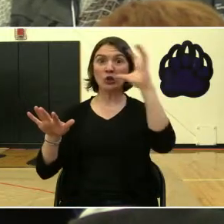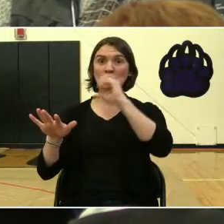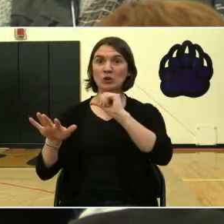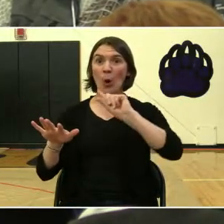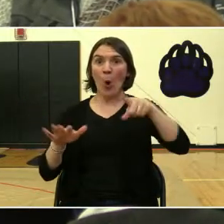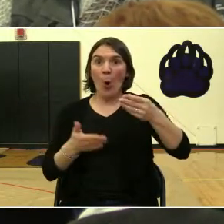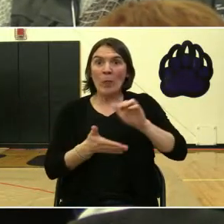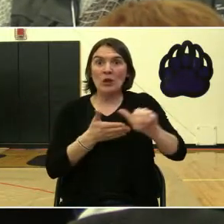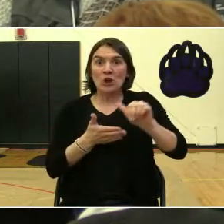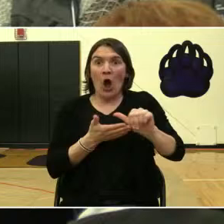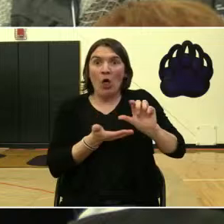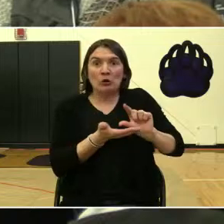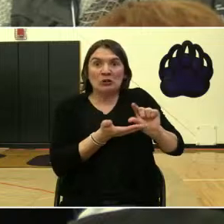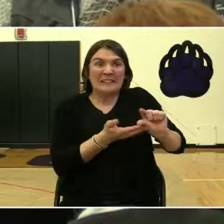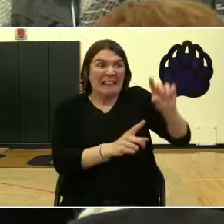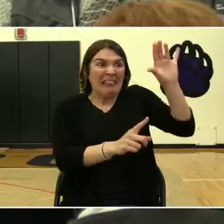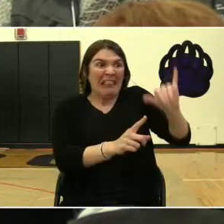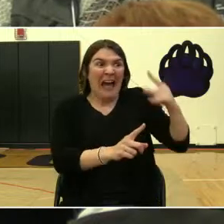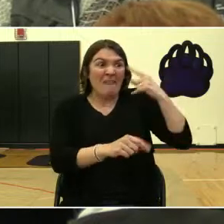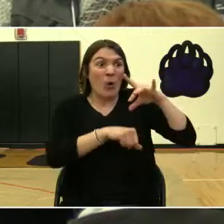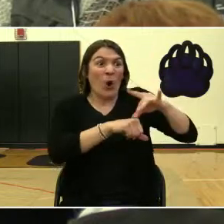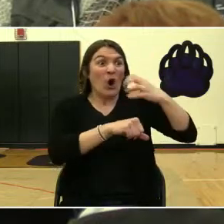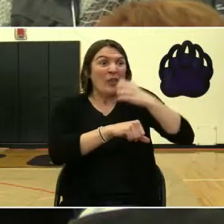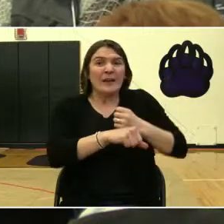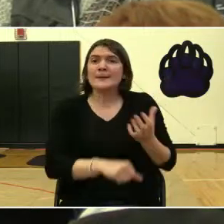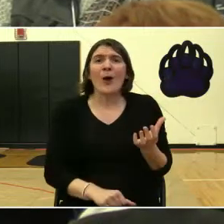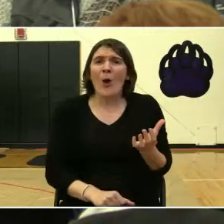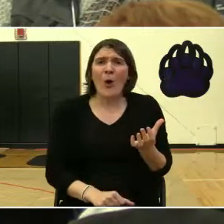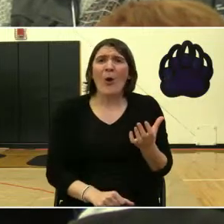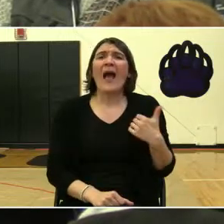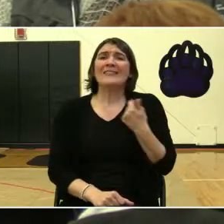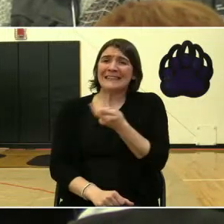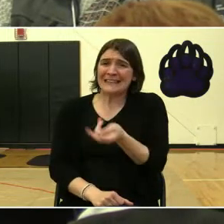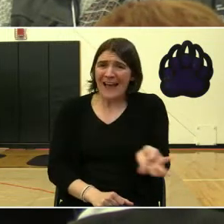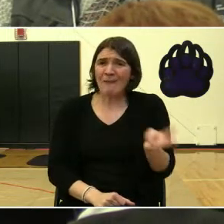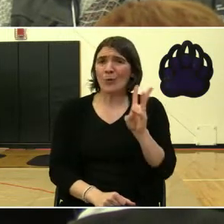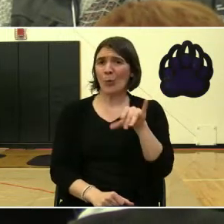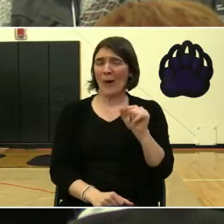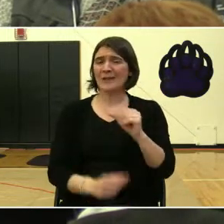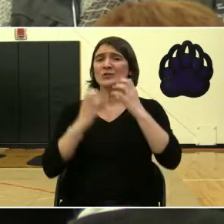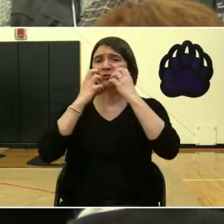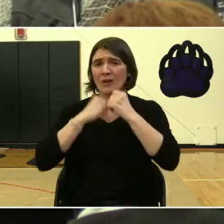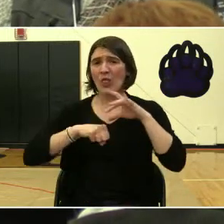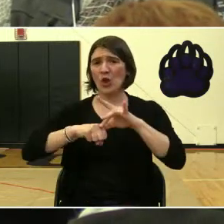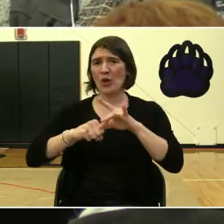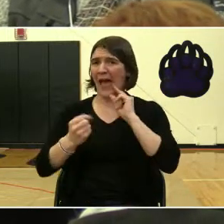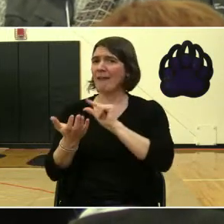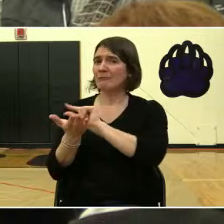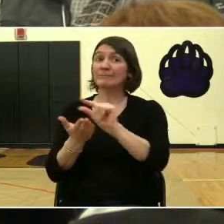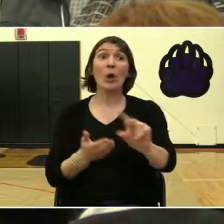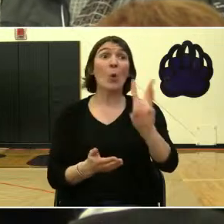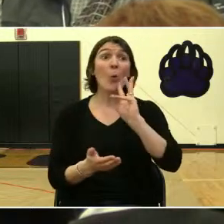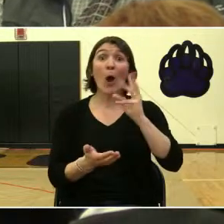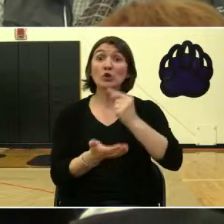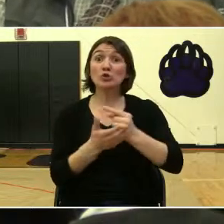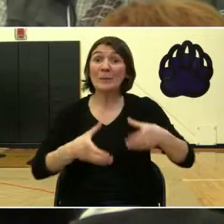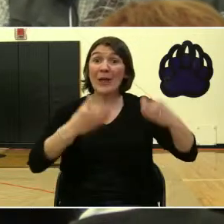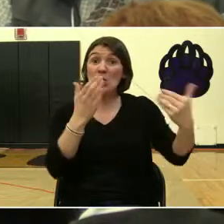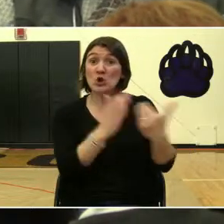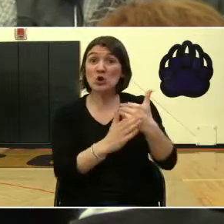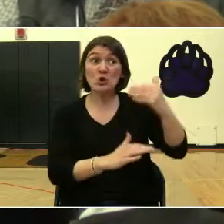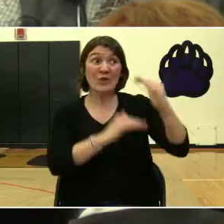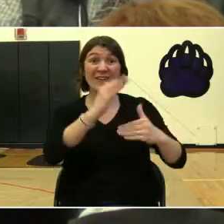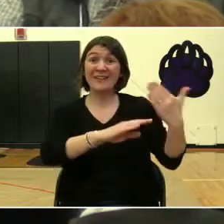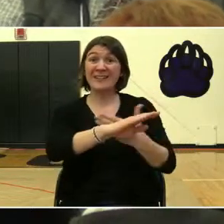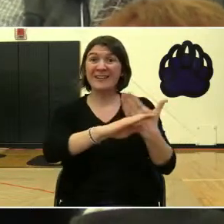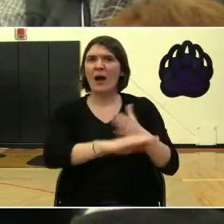only dollars that the town applies to you know take action on climate change are coming from this fund our new water treatment facility is way